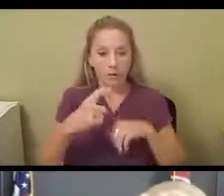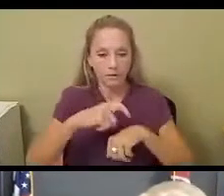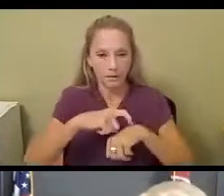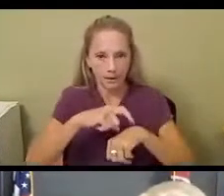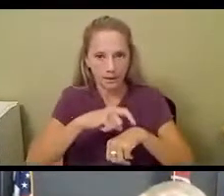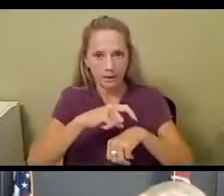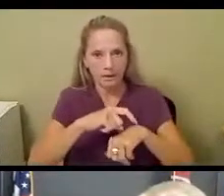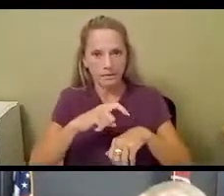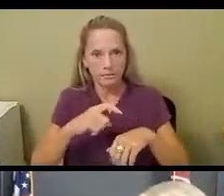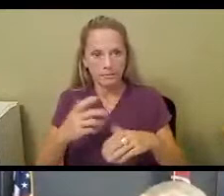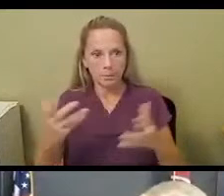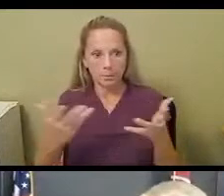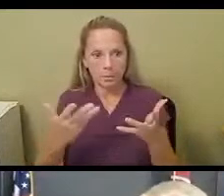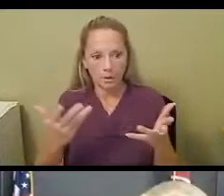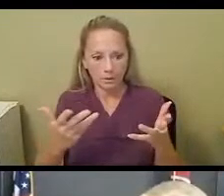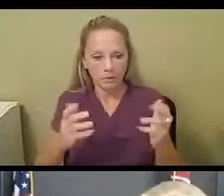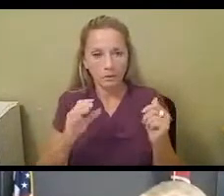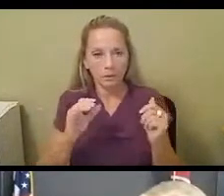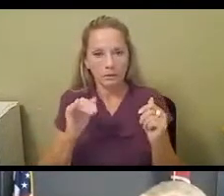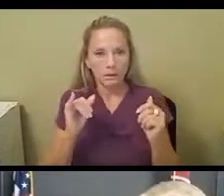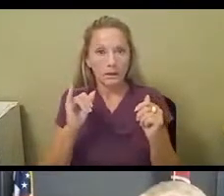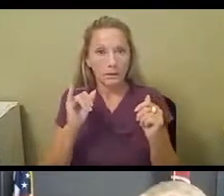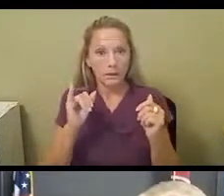any more